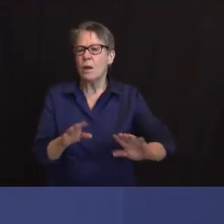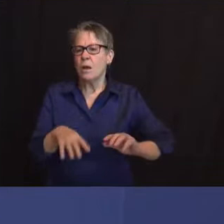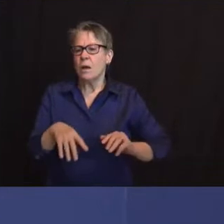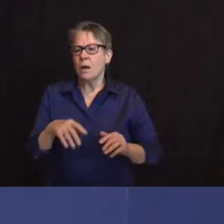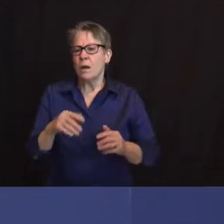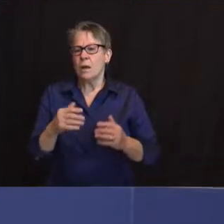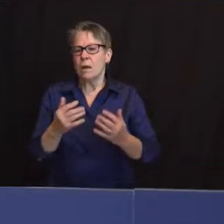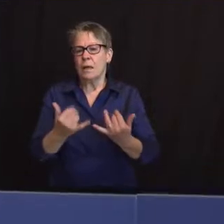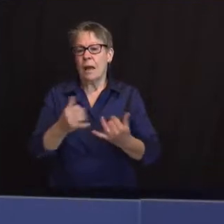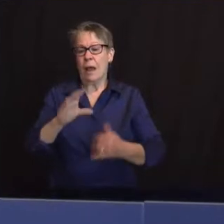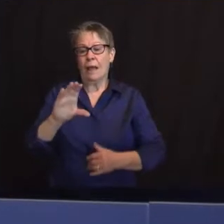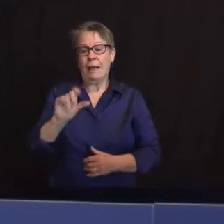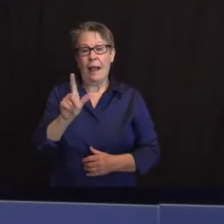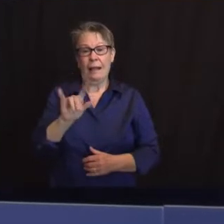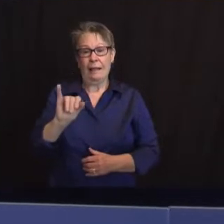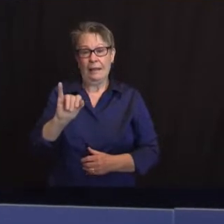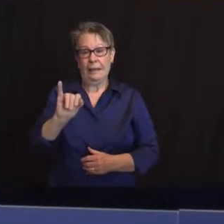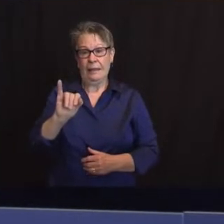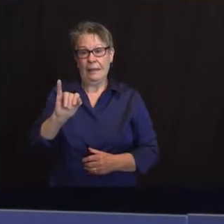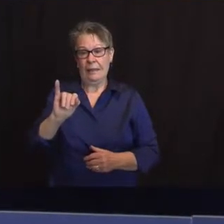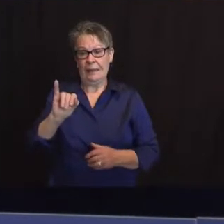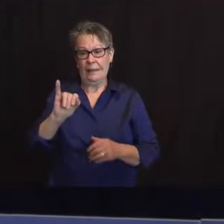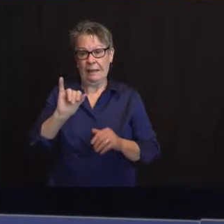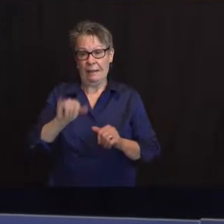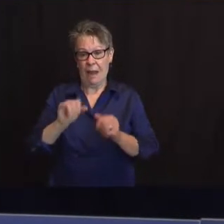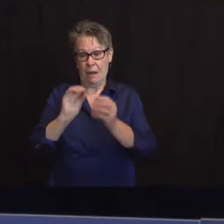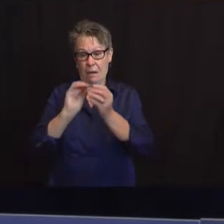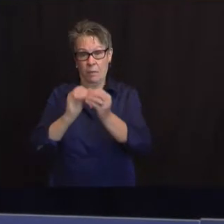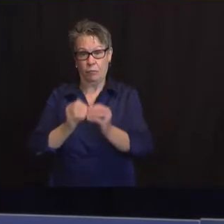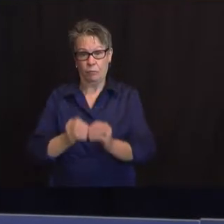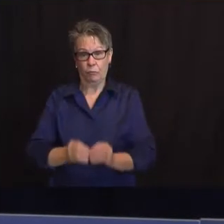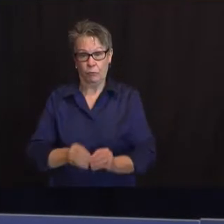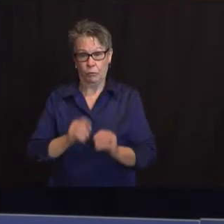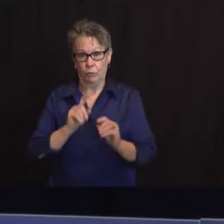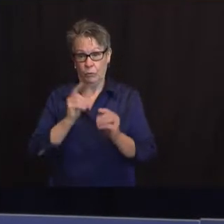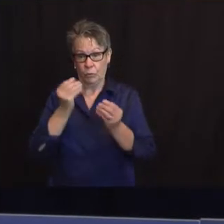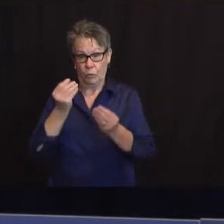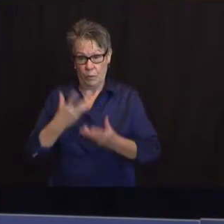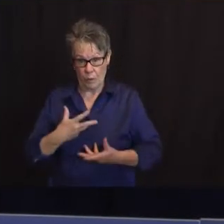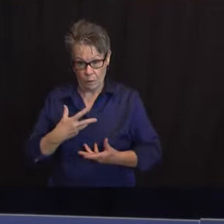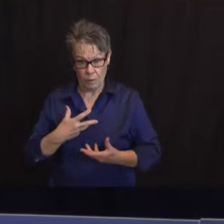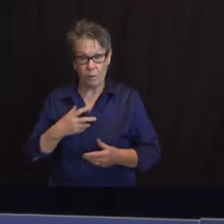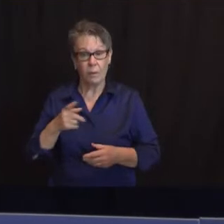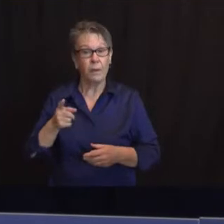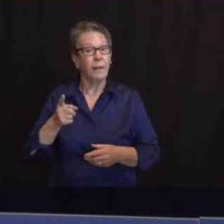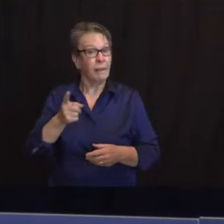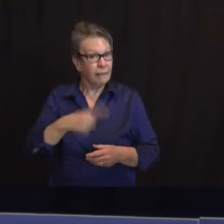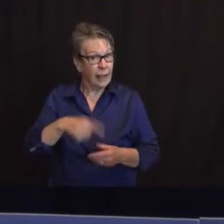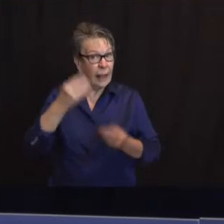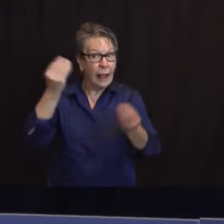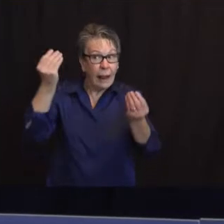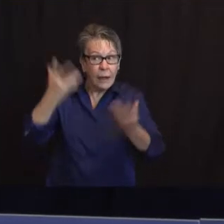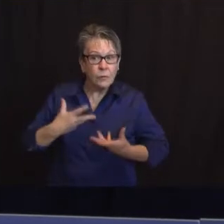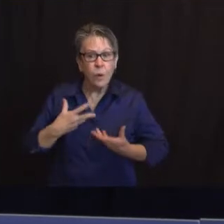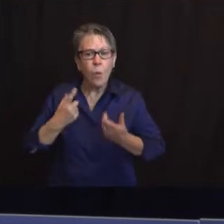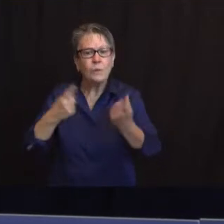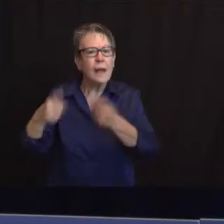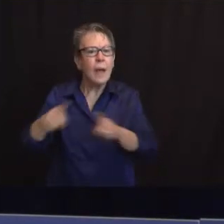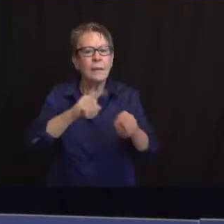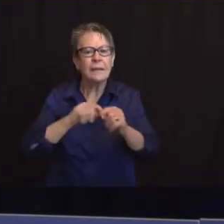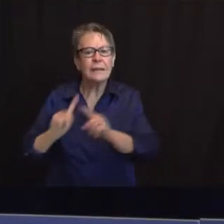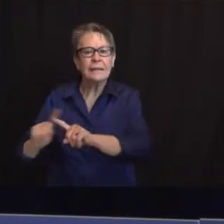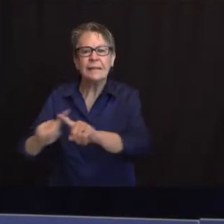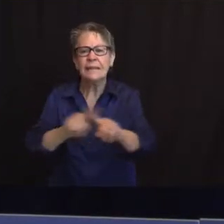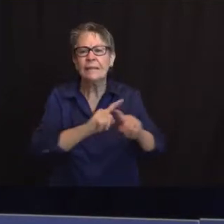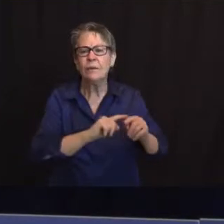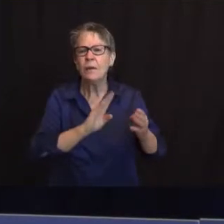Cali scores. They tell you what is going on in the community, and we should all be concerned when the Cali score definitely is